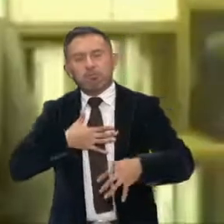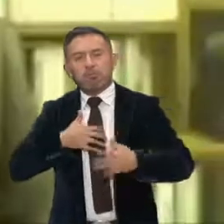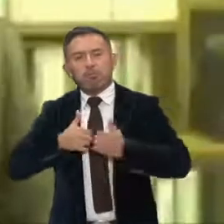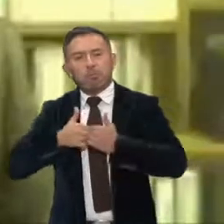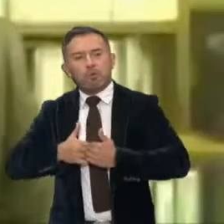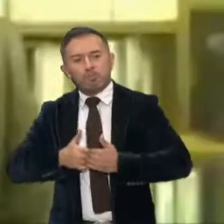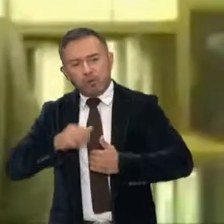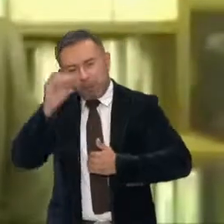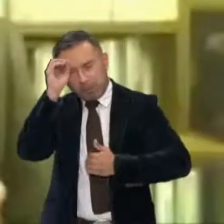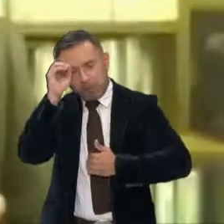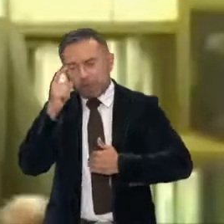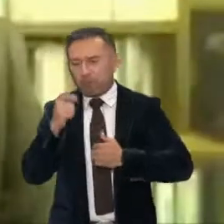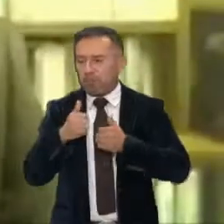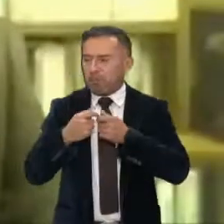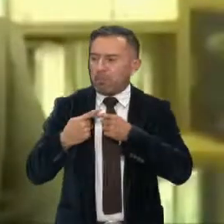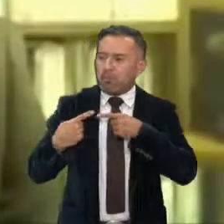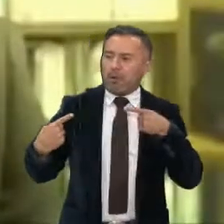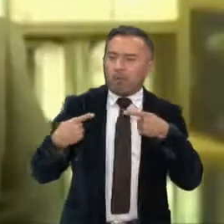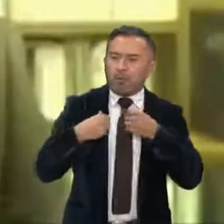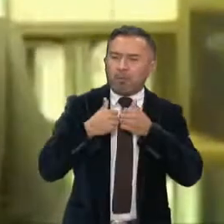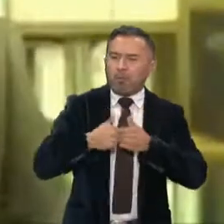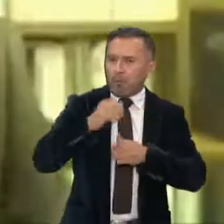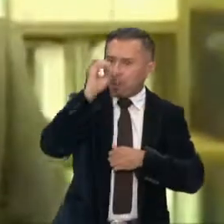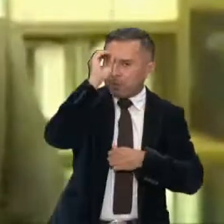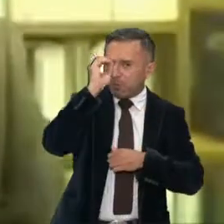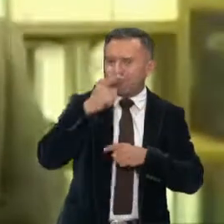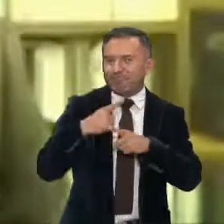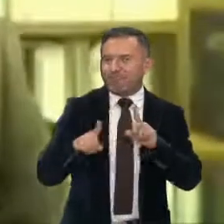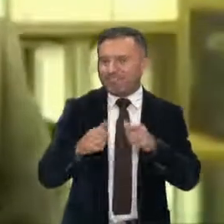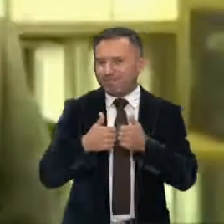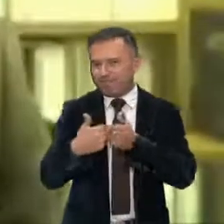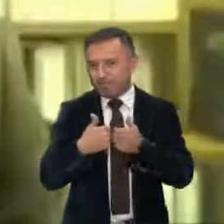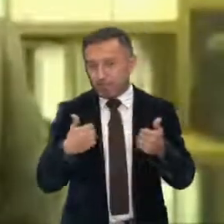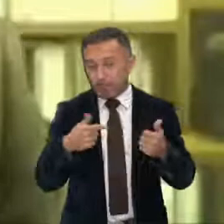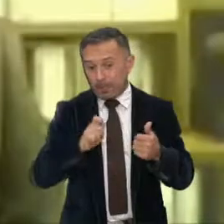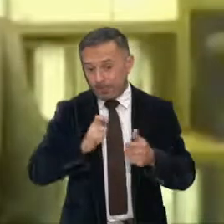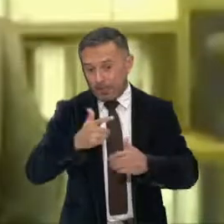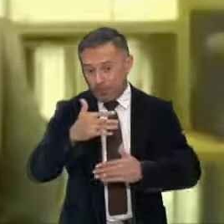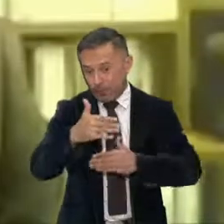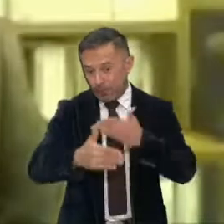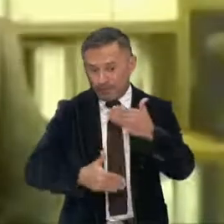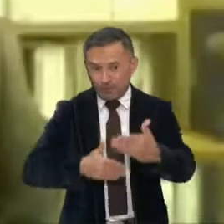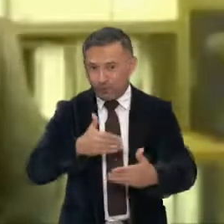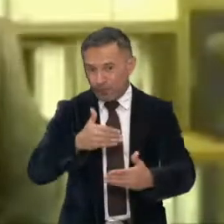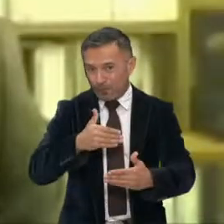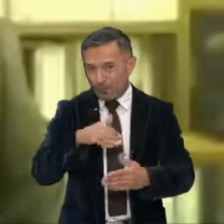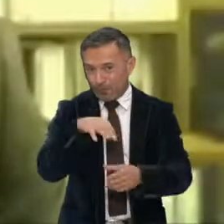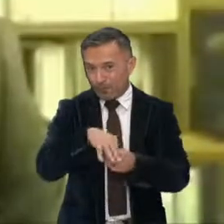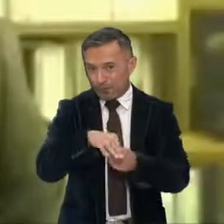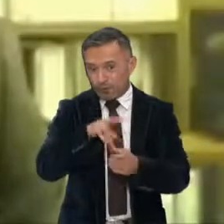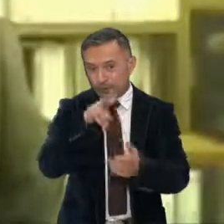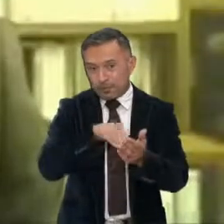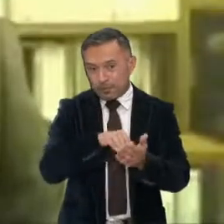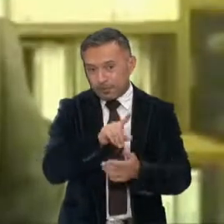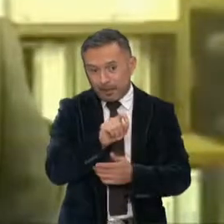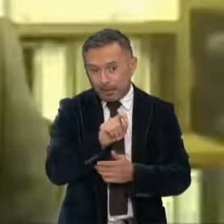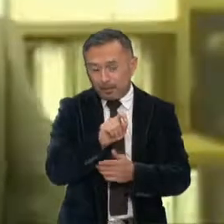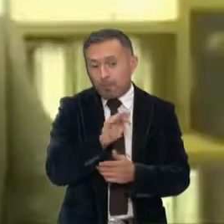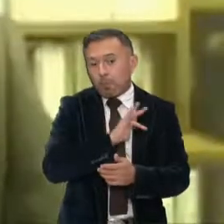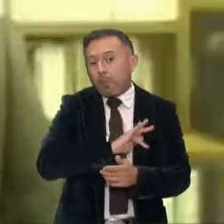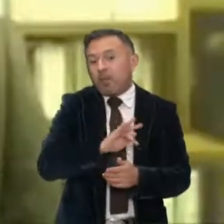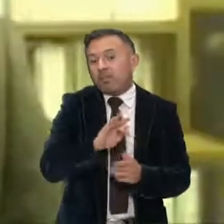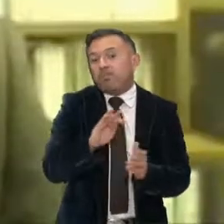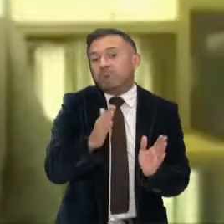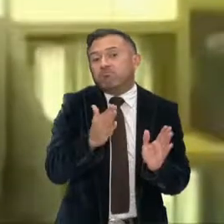maybe positions that were looking for the electoral process of 2020 to be